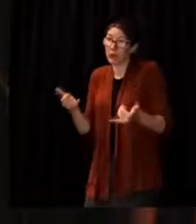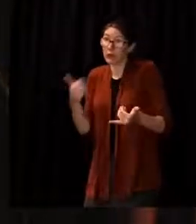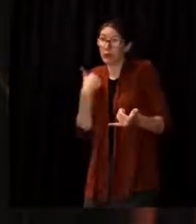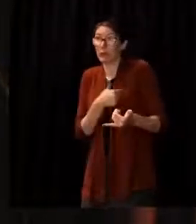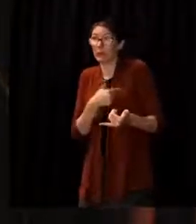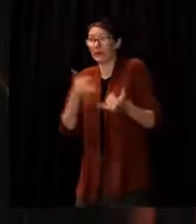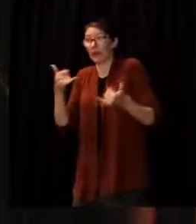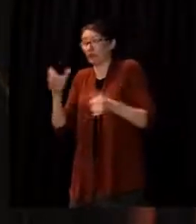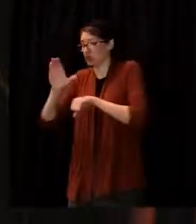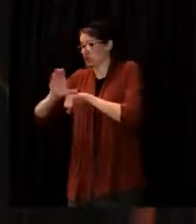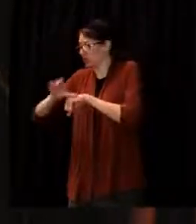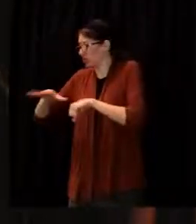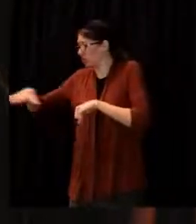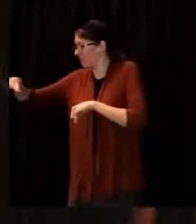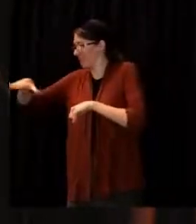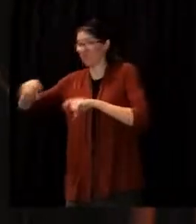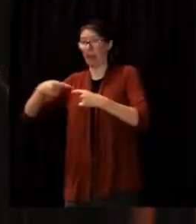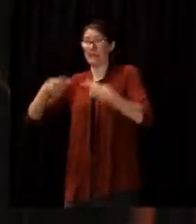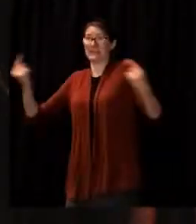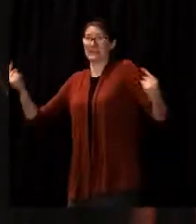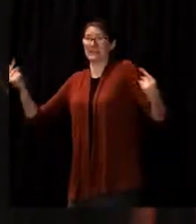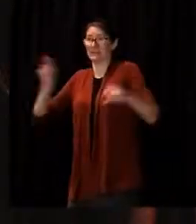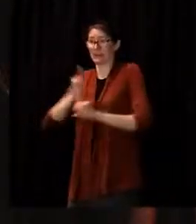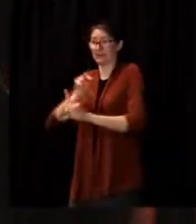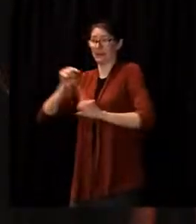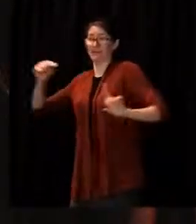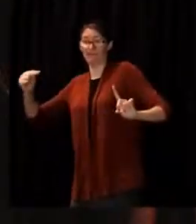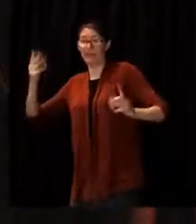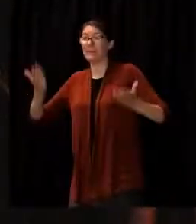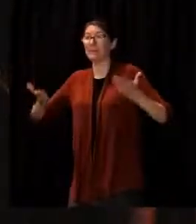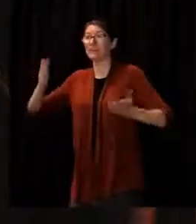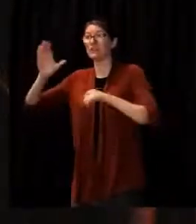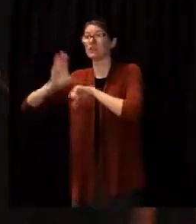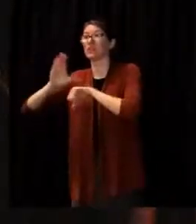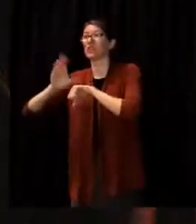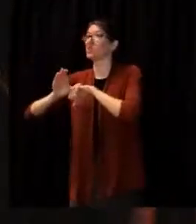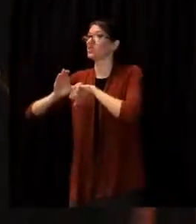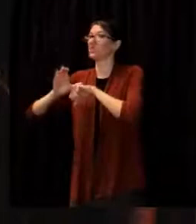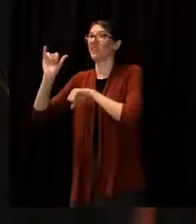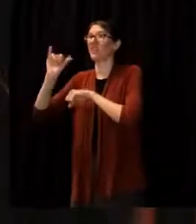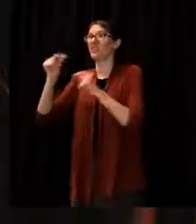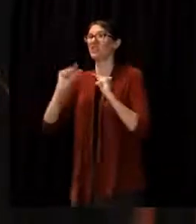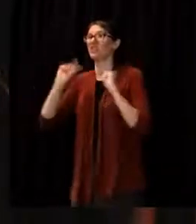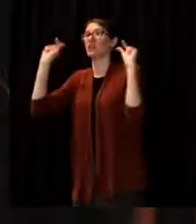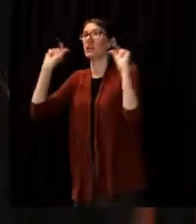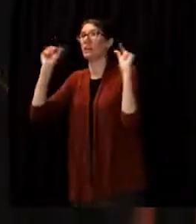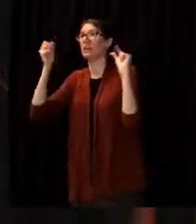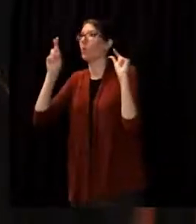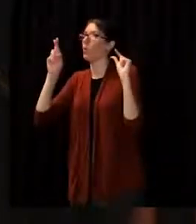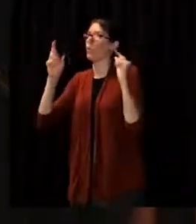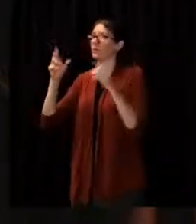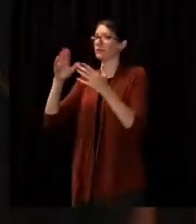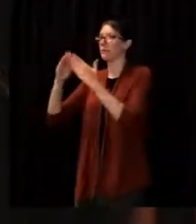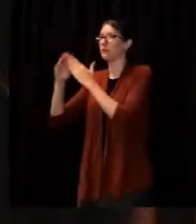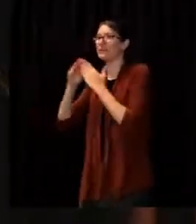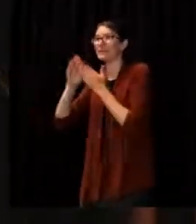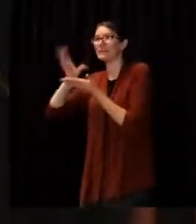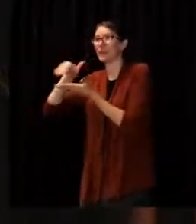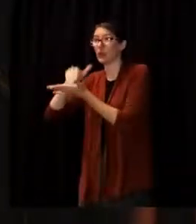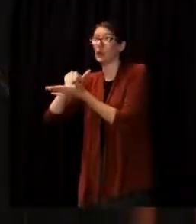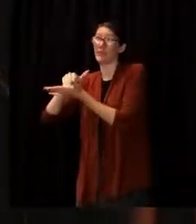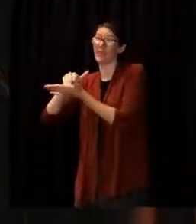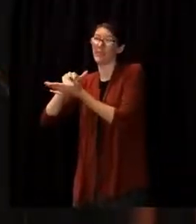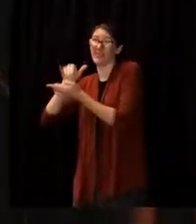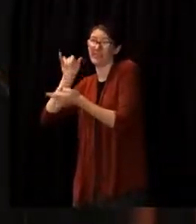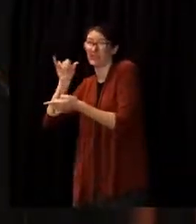people have done with churches is kind of go to the opposite end. So you might have a church that's built as a gymnasium or as a community center. And again, there's a theology to